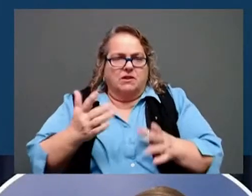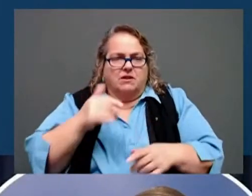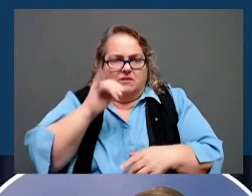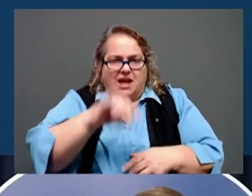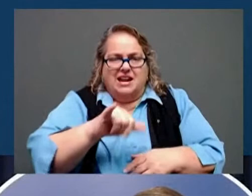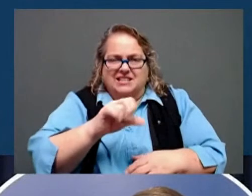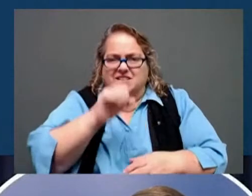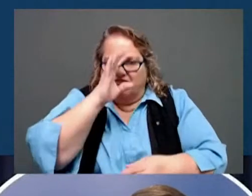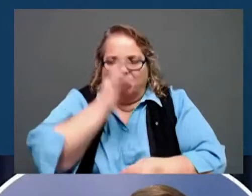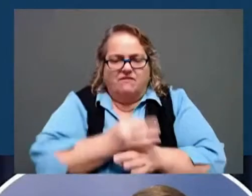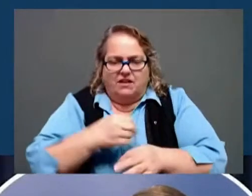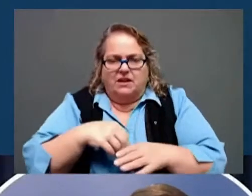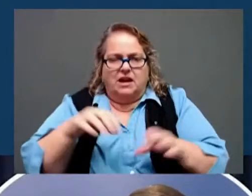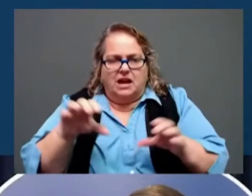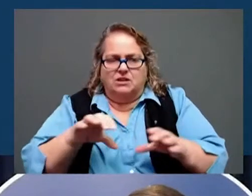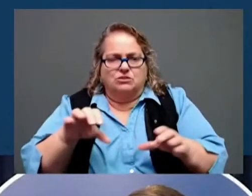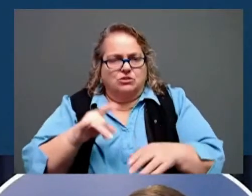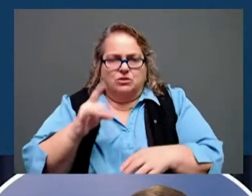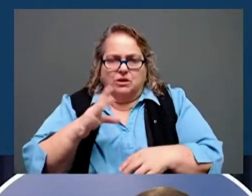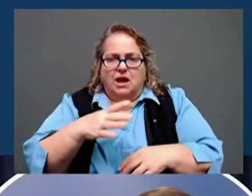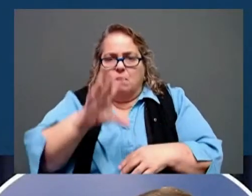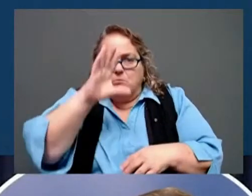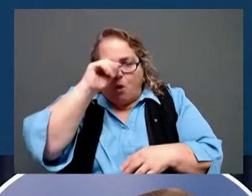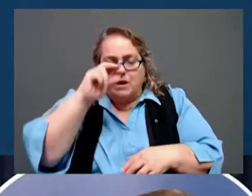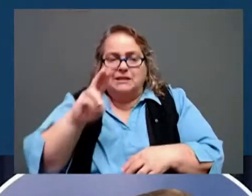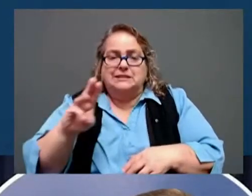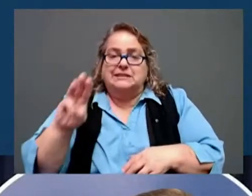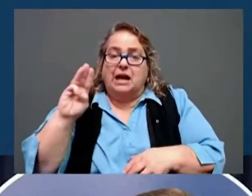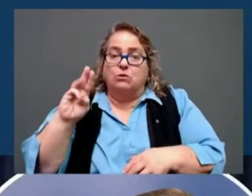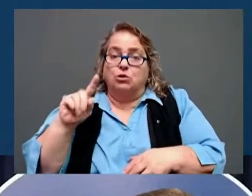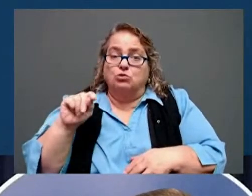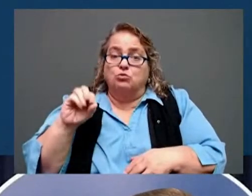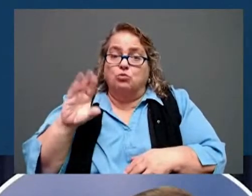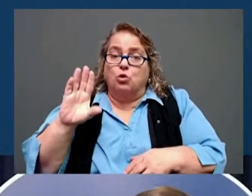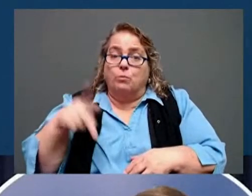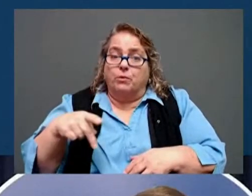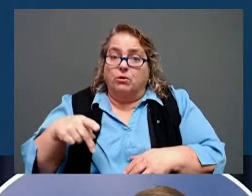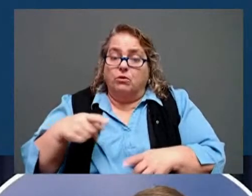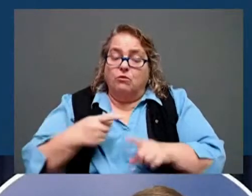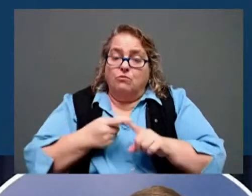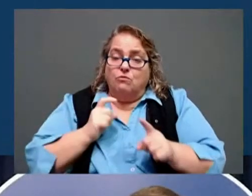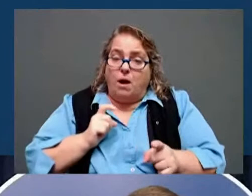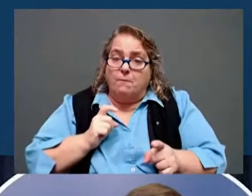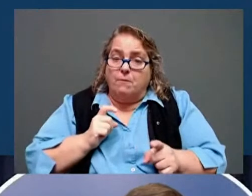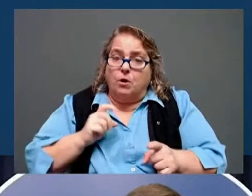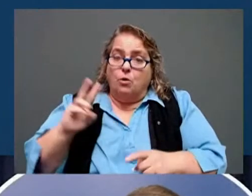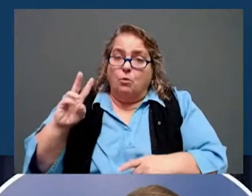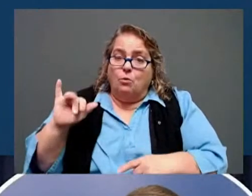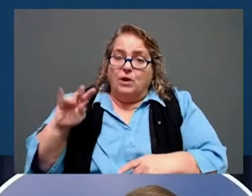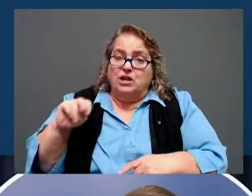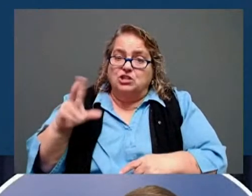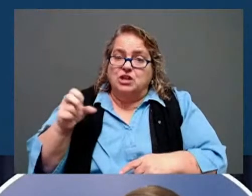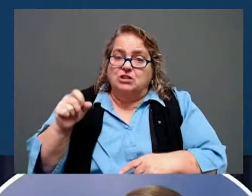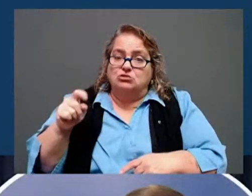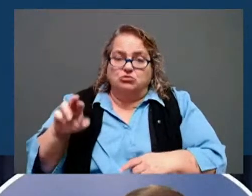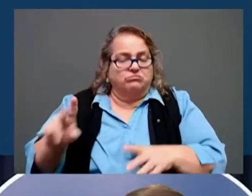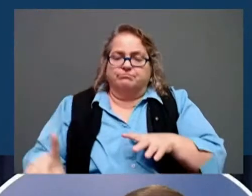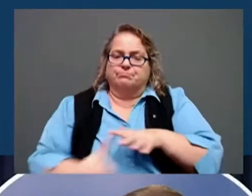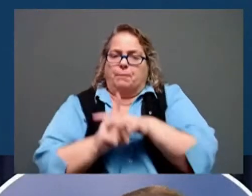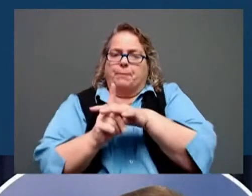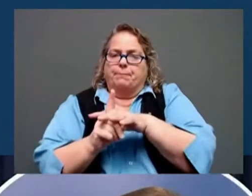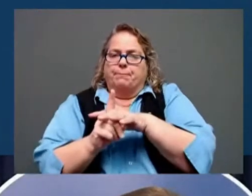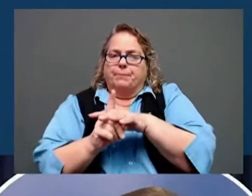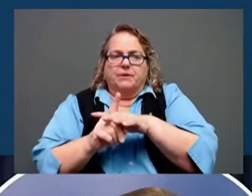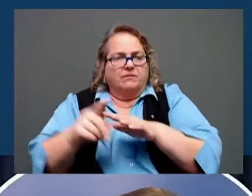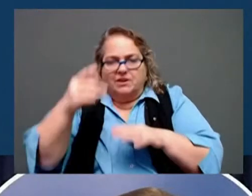a Boy Scout troop from Winchester that had just shown up that they didn't know was coming,